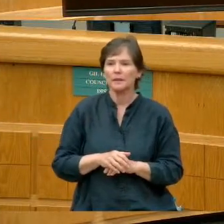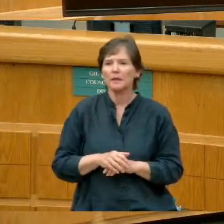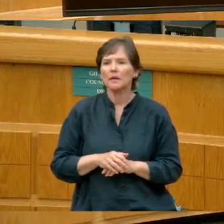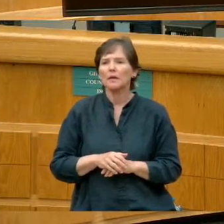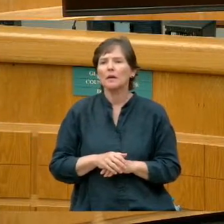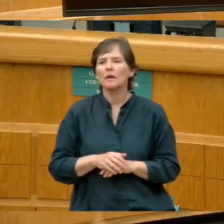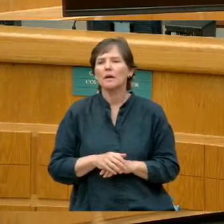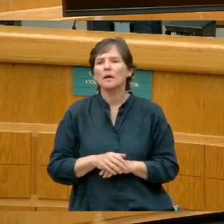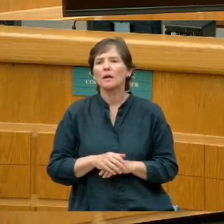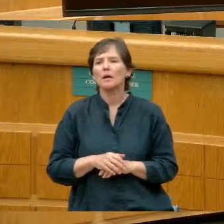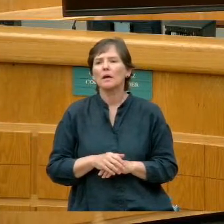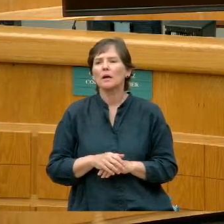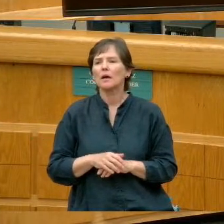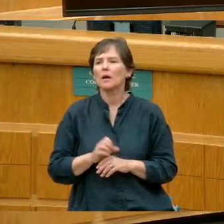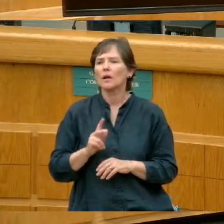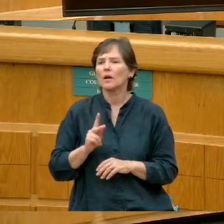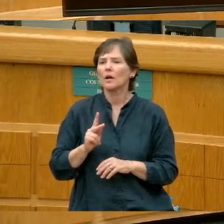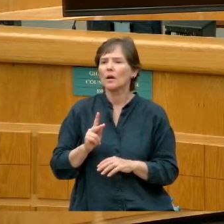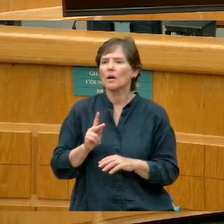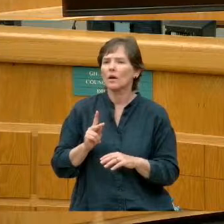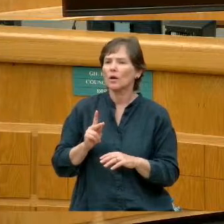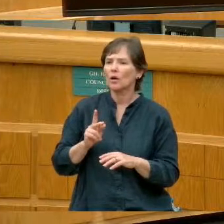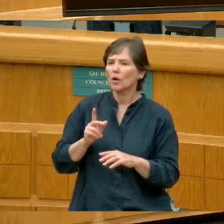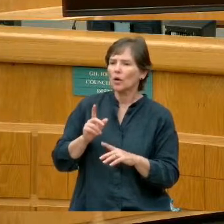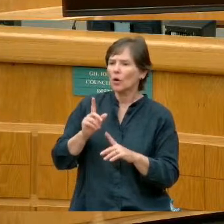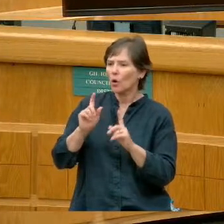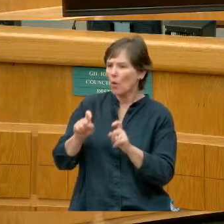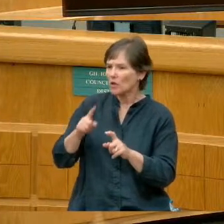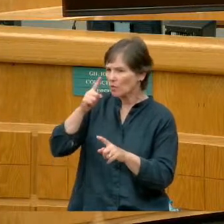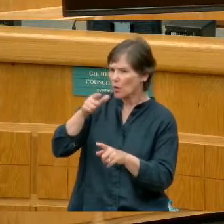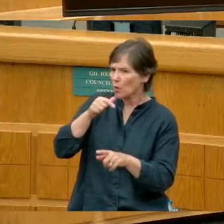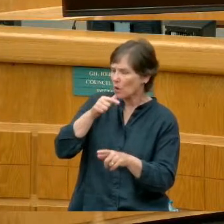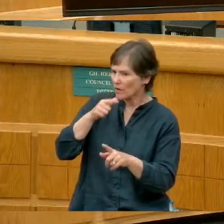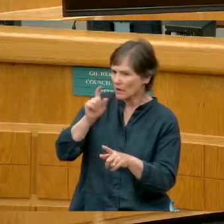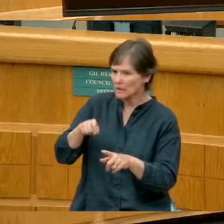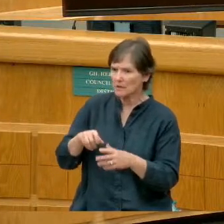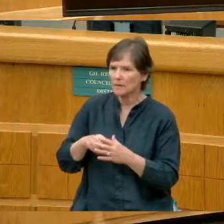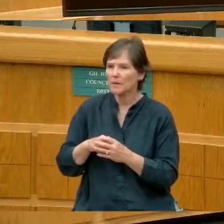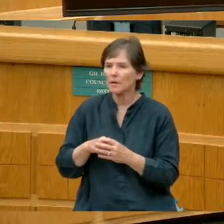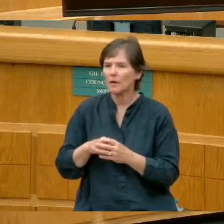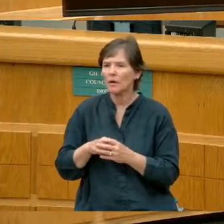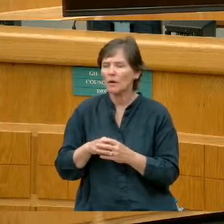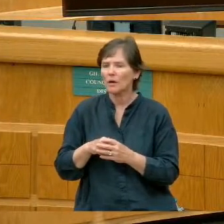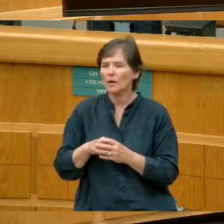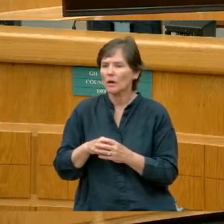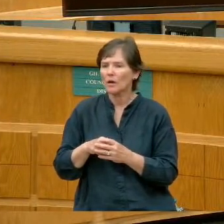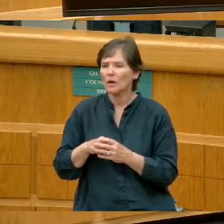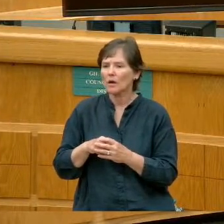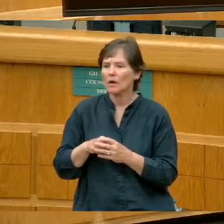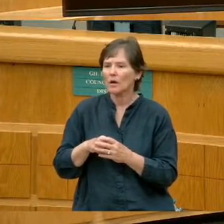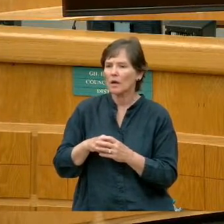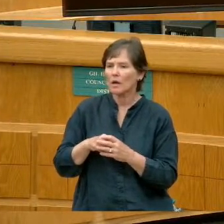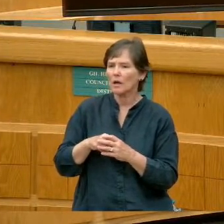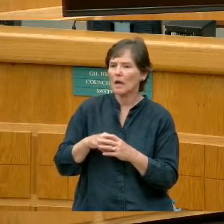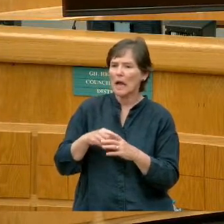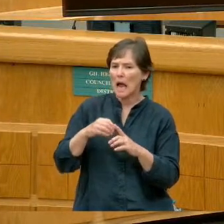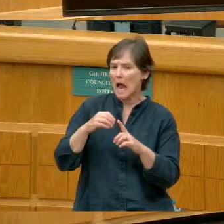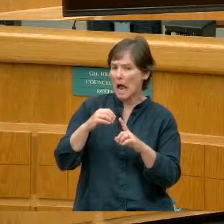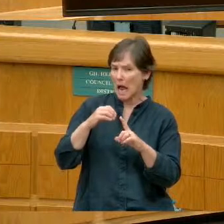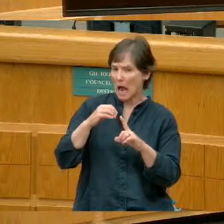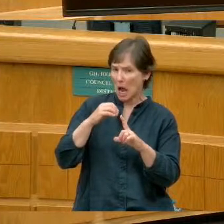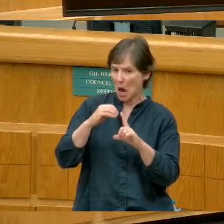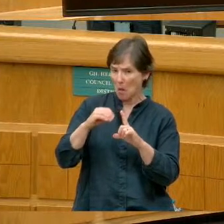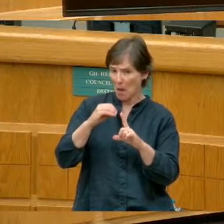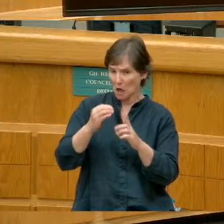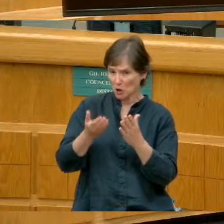I guess either for you or the judge. I guess earlier today, El Paso asked their schools not